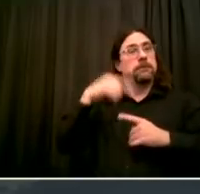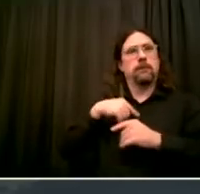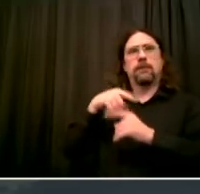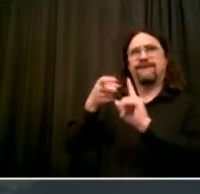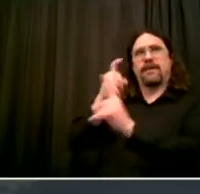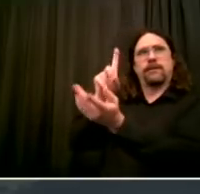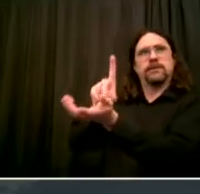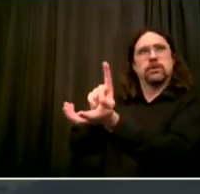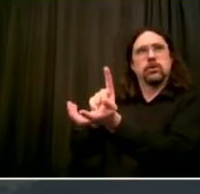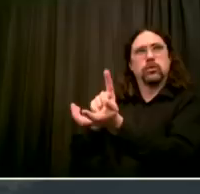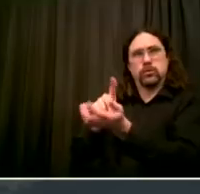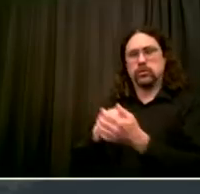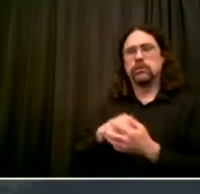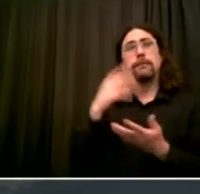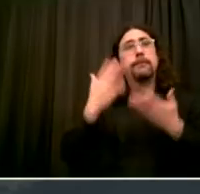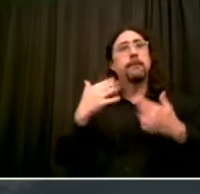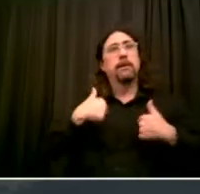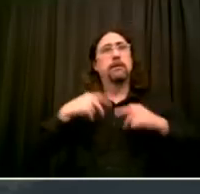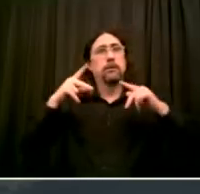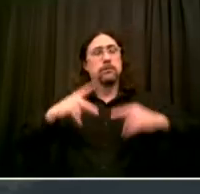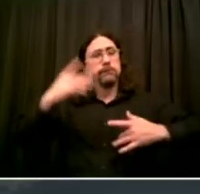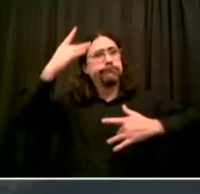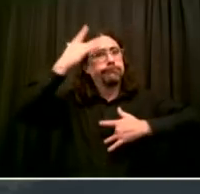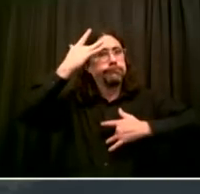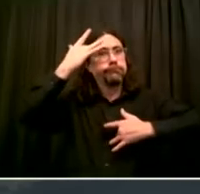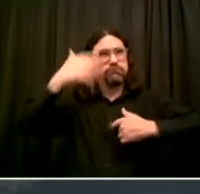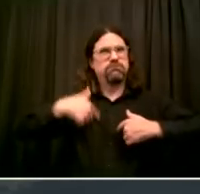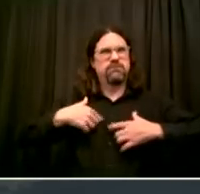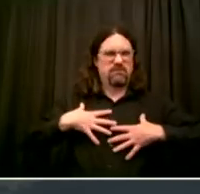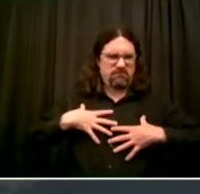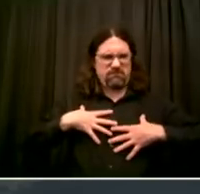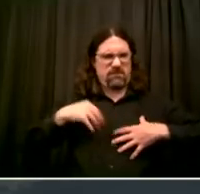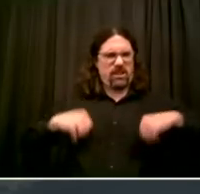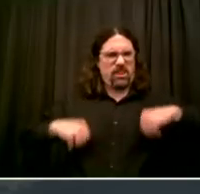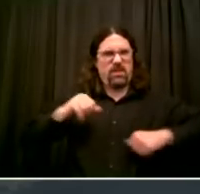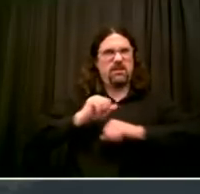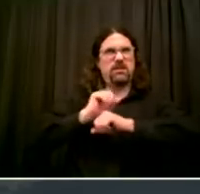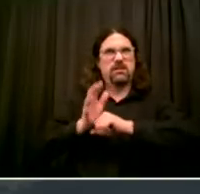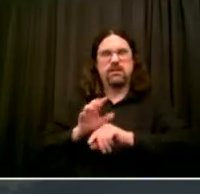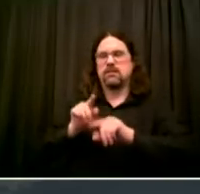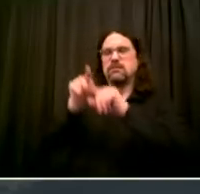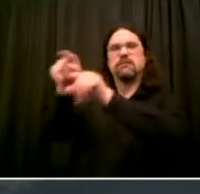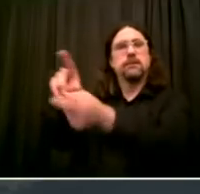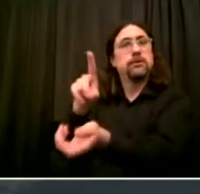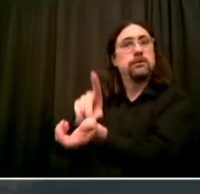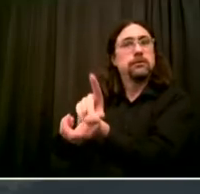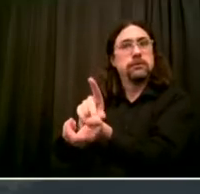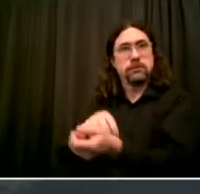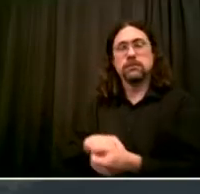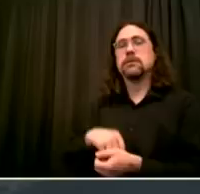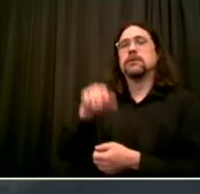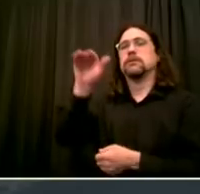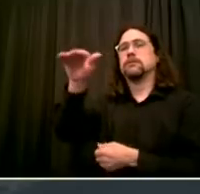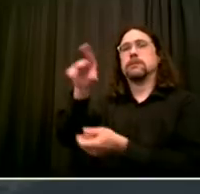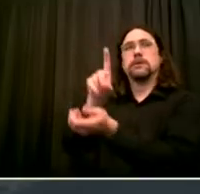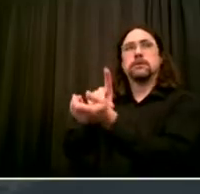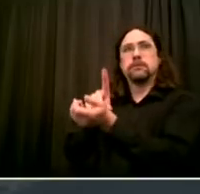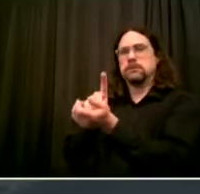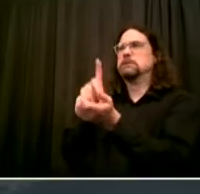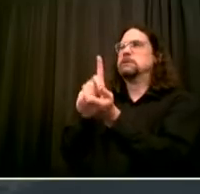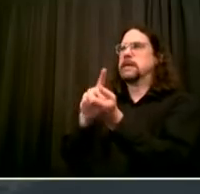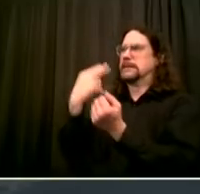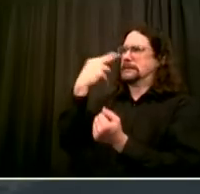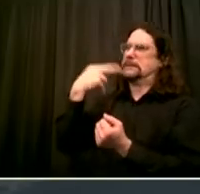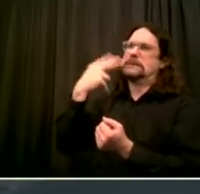they in fact did the test with you, come back and say the test is positive, it's important that you safely separate.